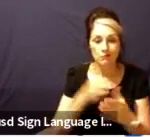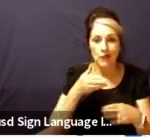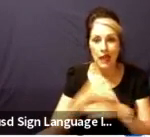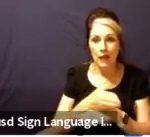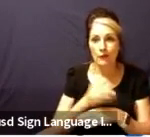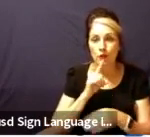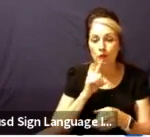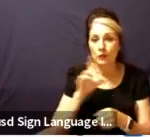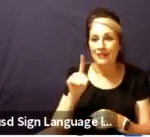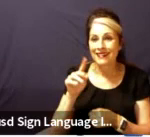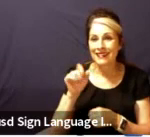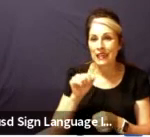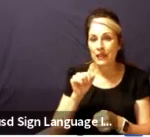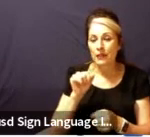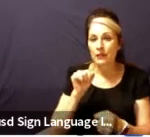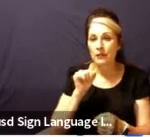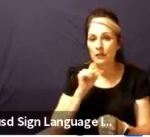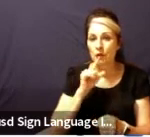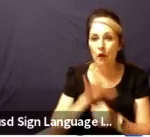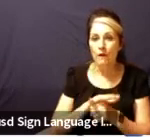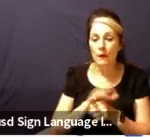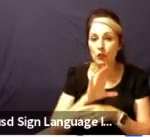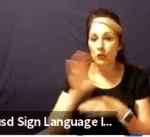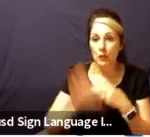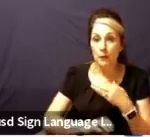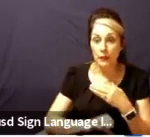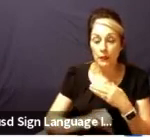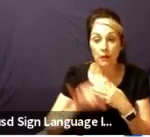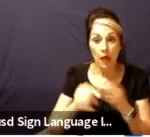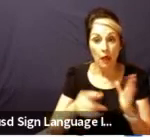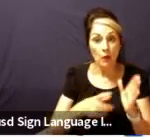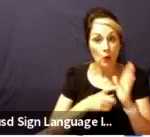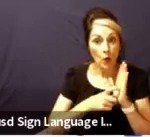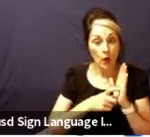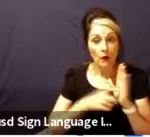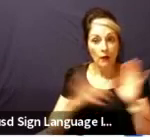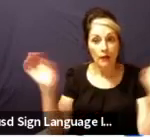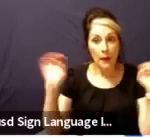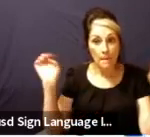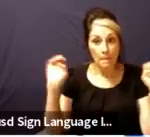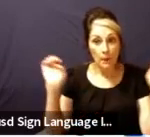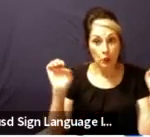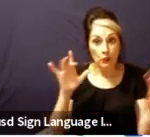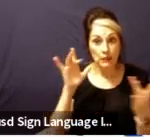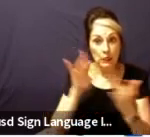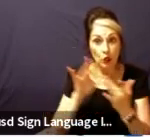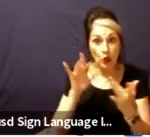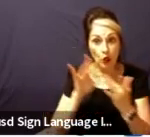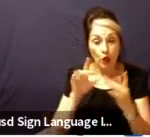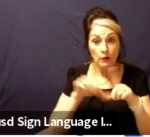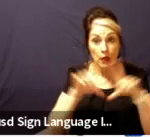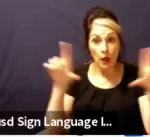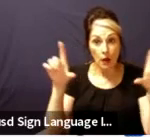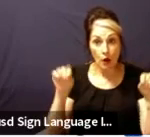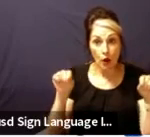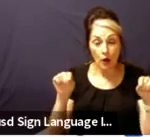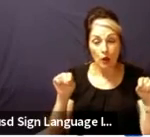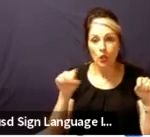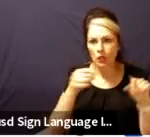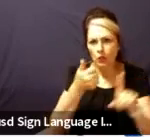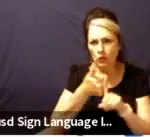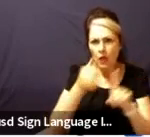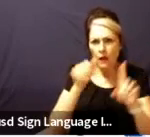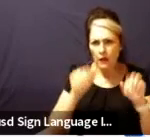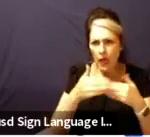been completed. That required document would be the emergency contact card. You can